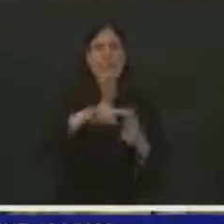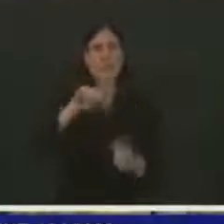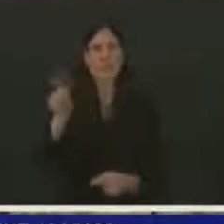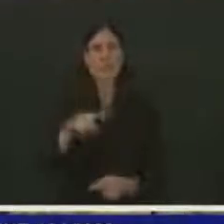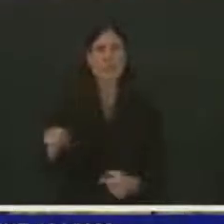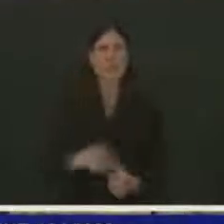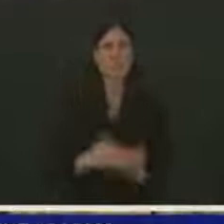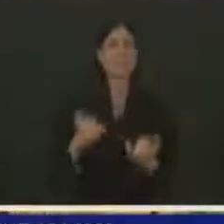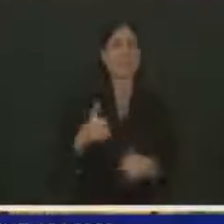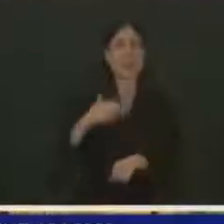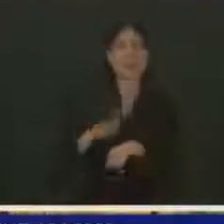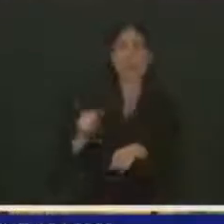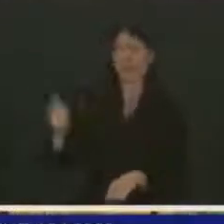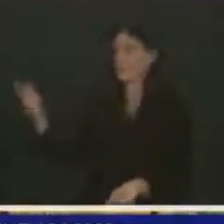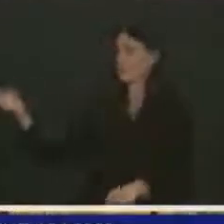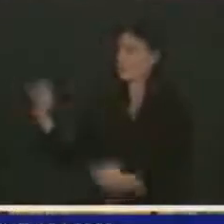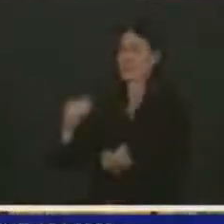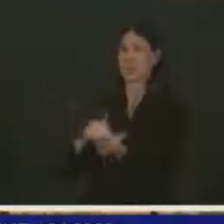questions.